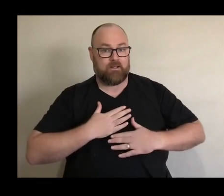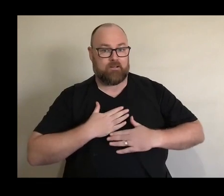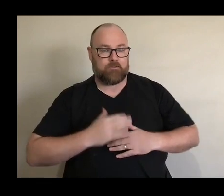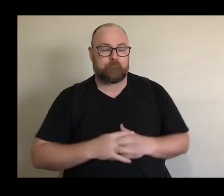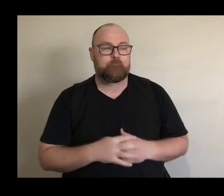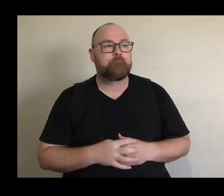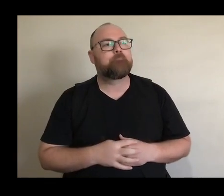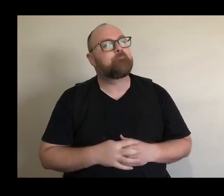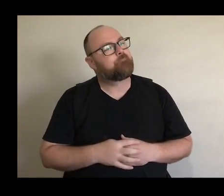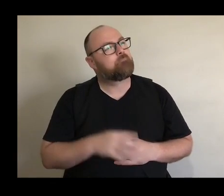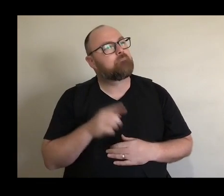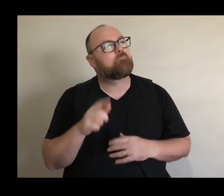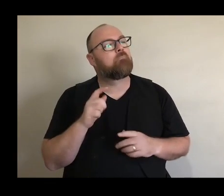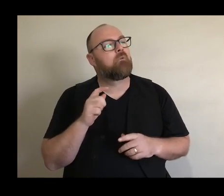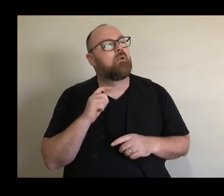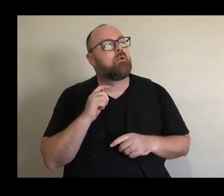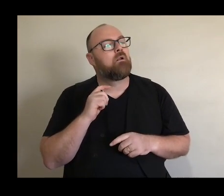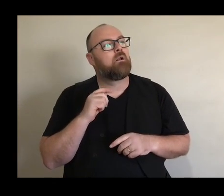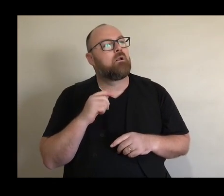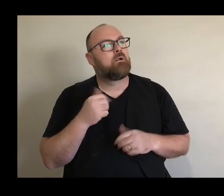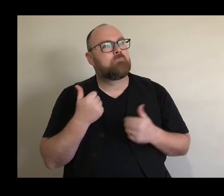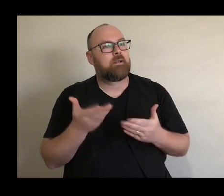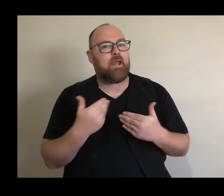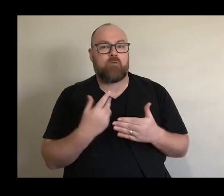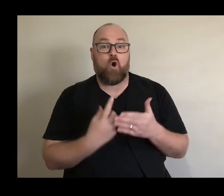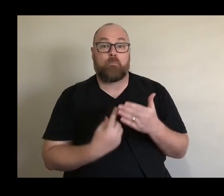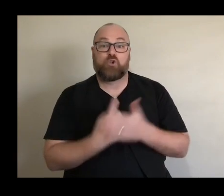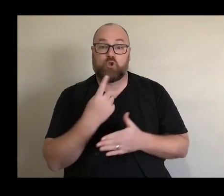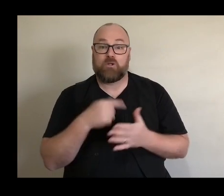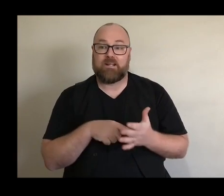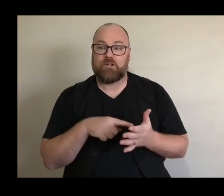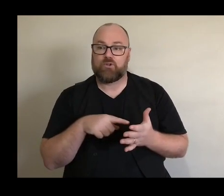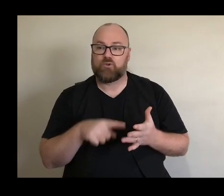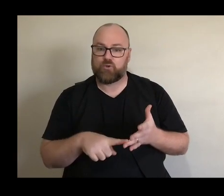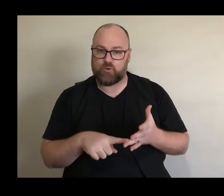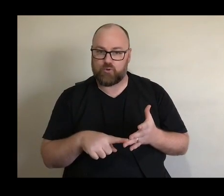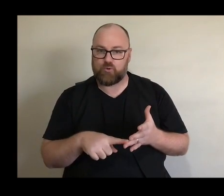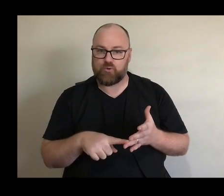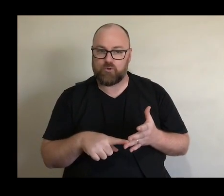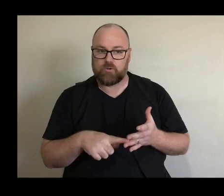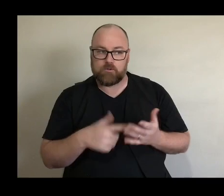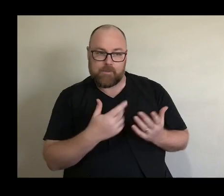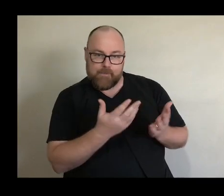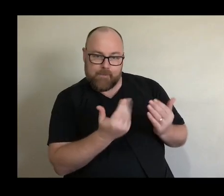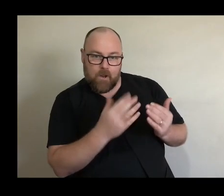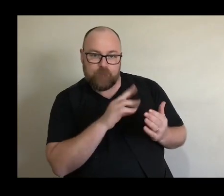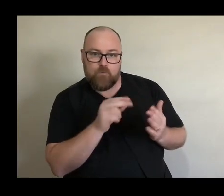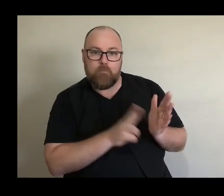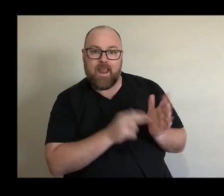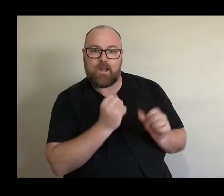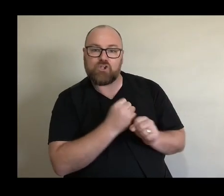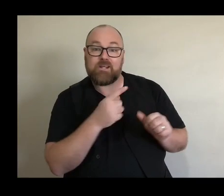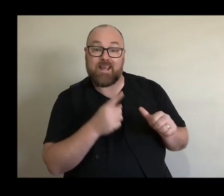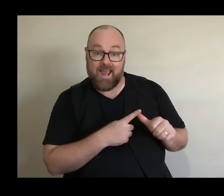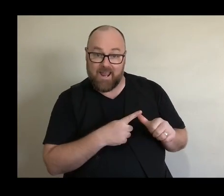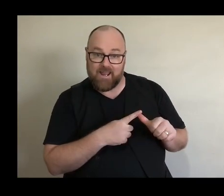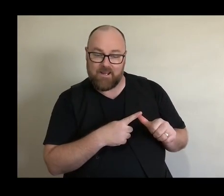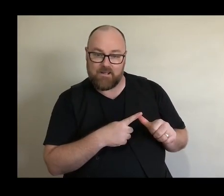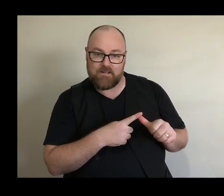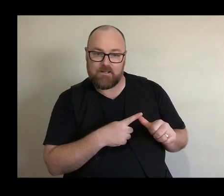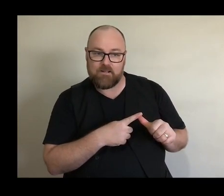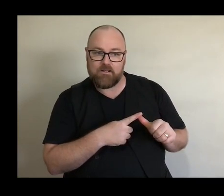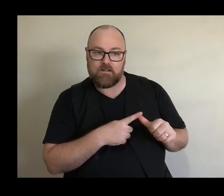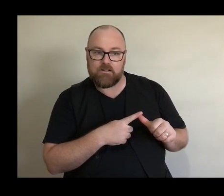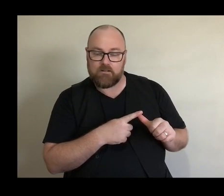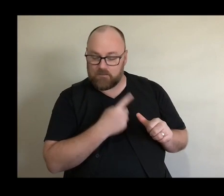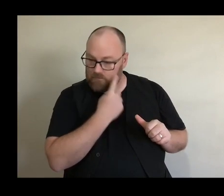an opportunity to figure out a way to direct resources from the NGA towards communities, particularly